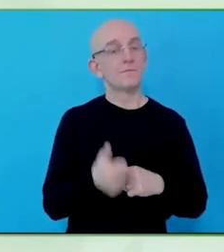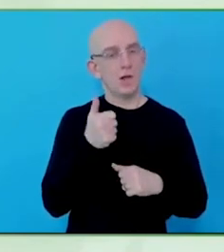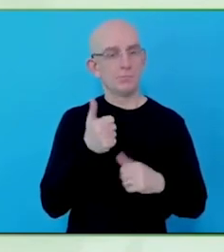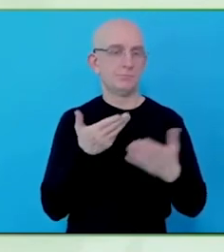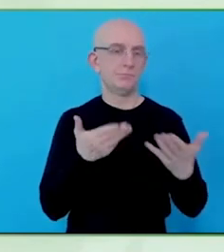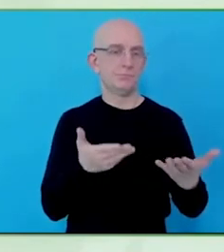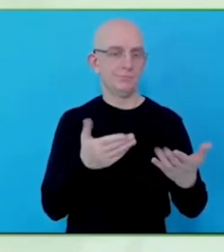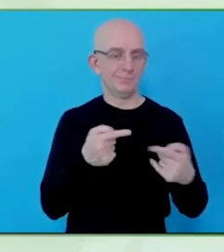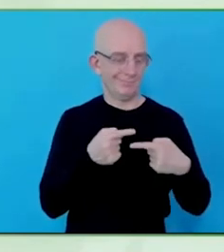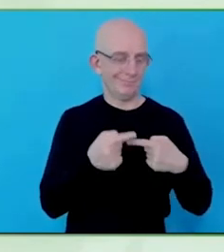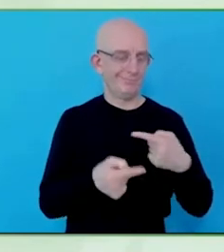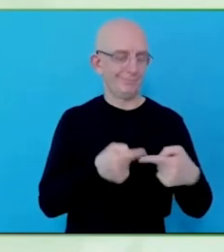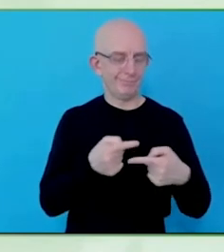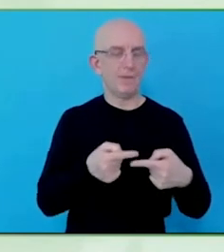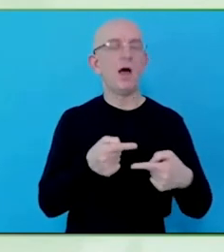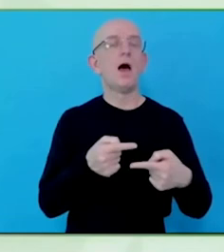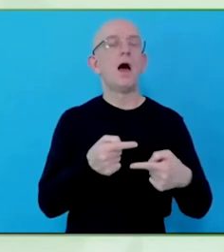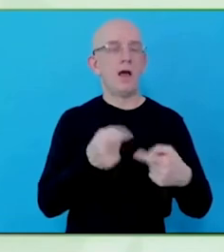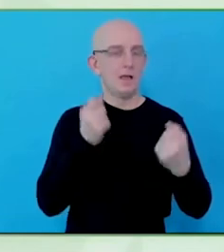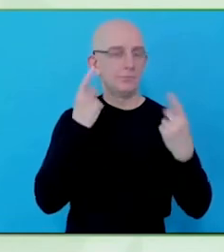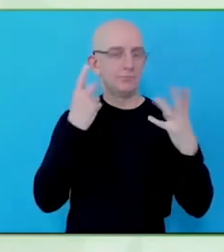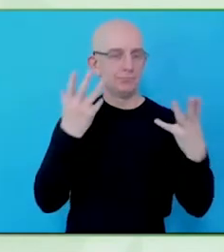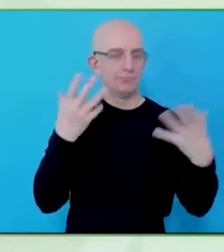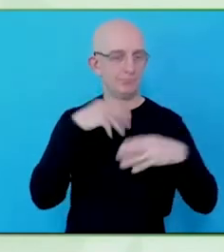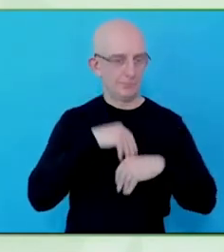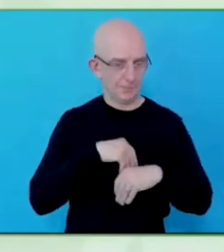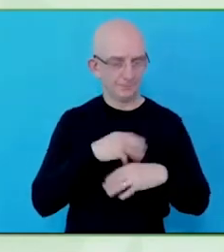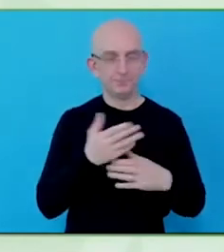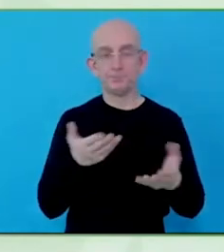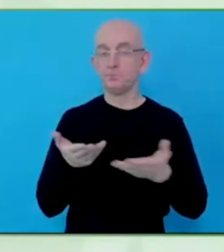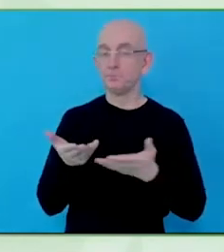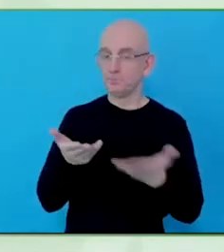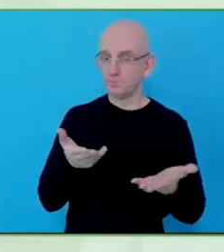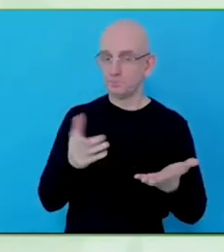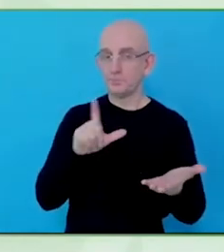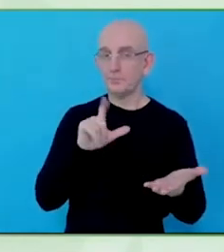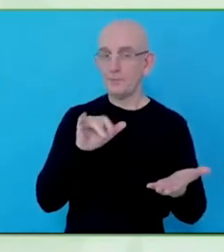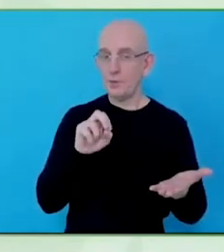UserWay.org is a great place to start. You'll find there a full set of solutions.